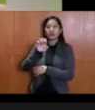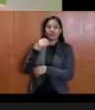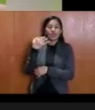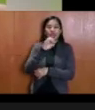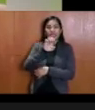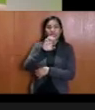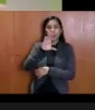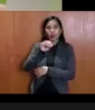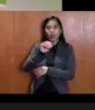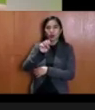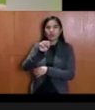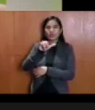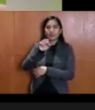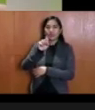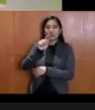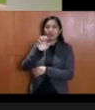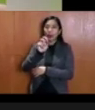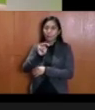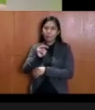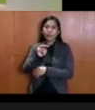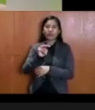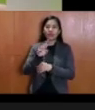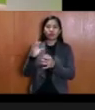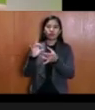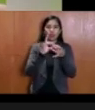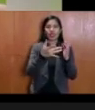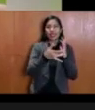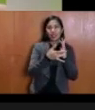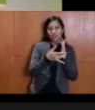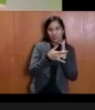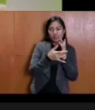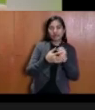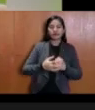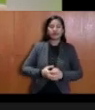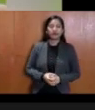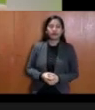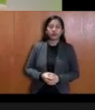Thank you. Thank you very much for that question. And